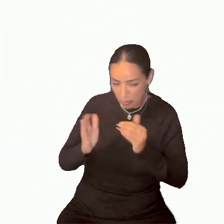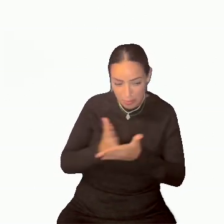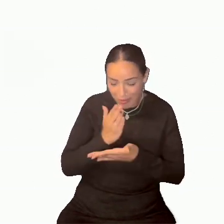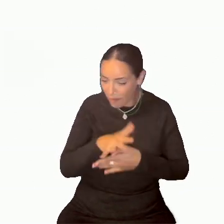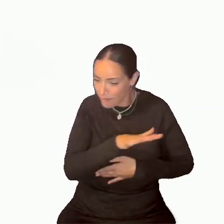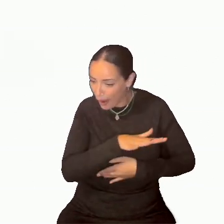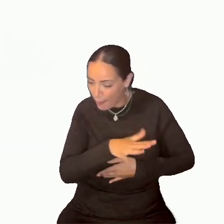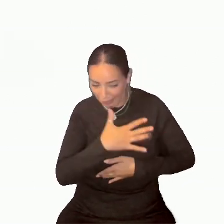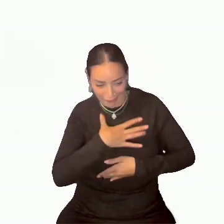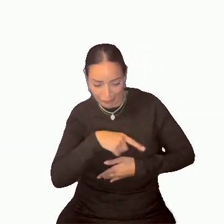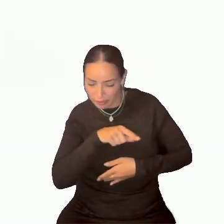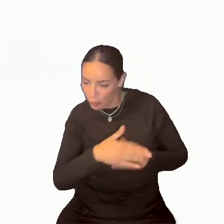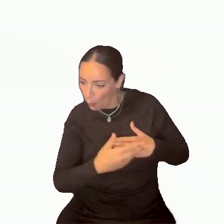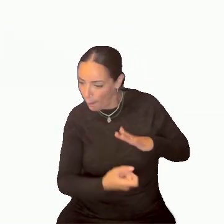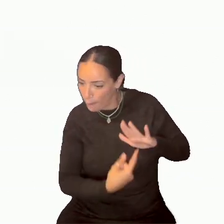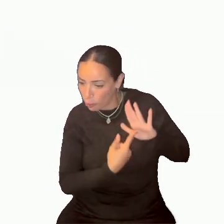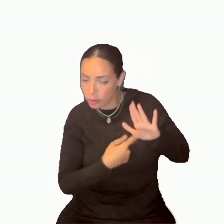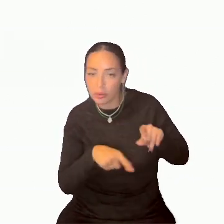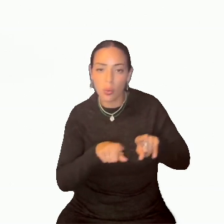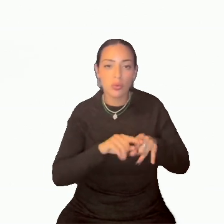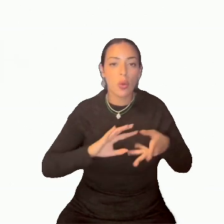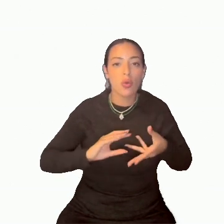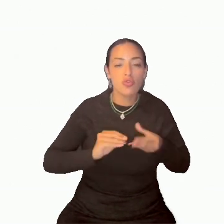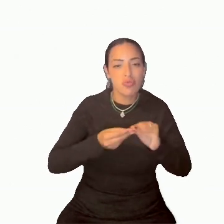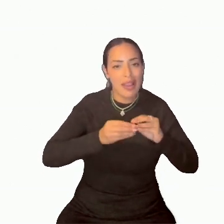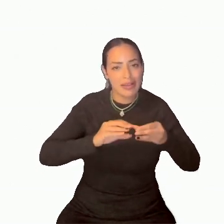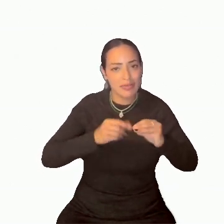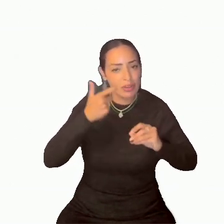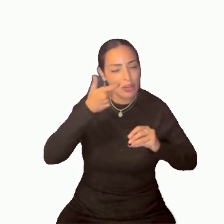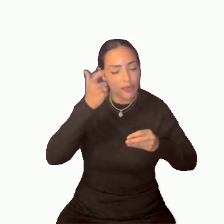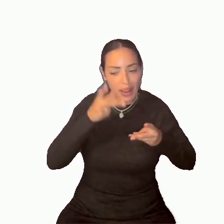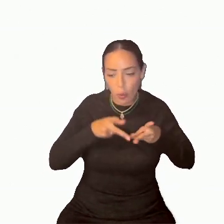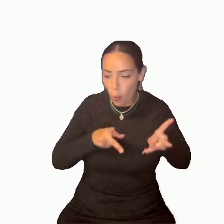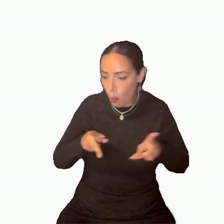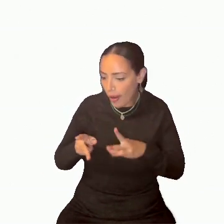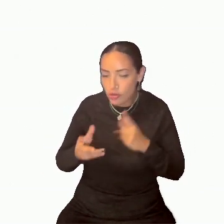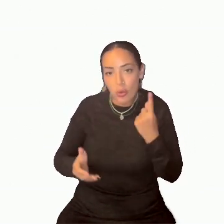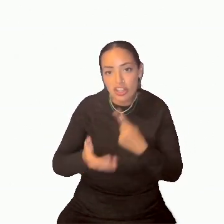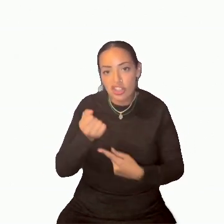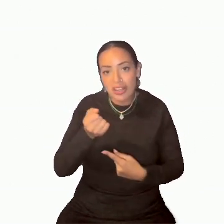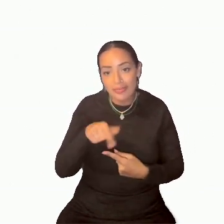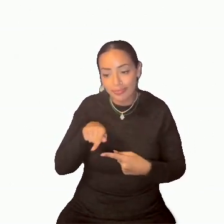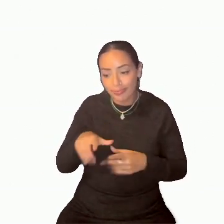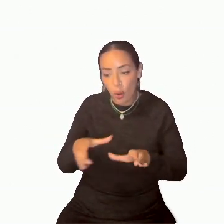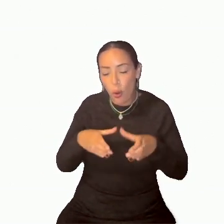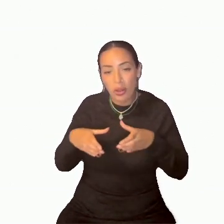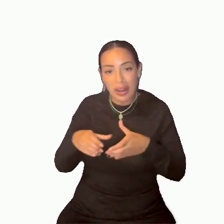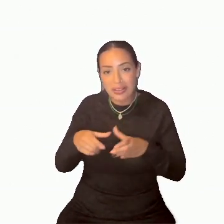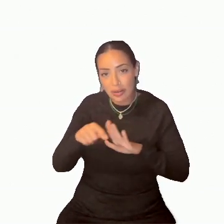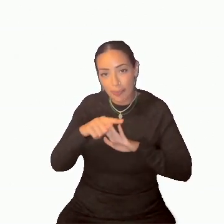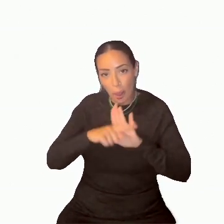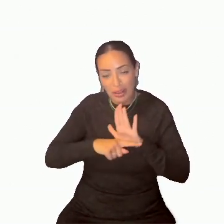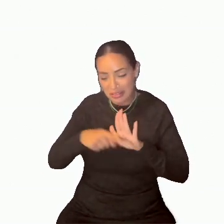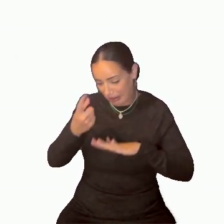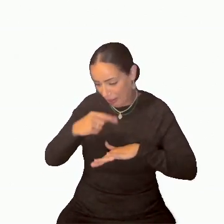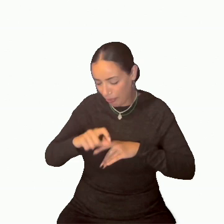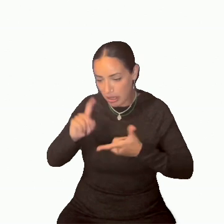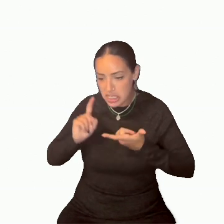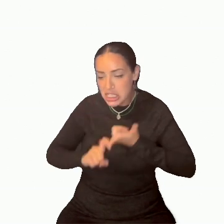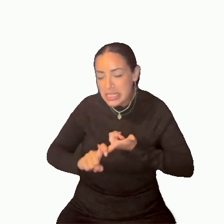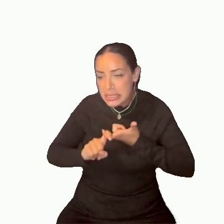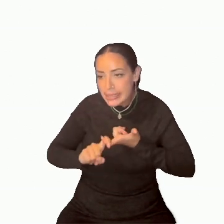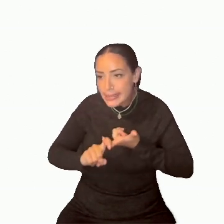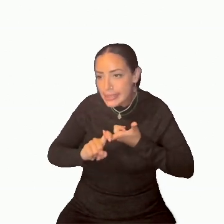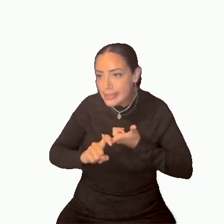take precedence, and the creativity to find ways to do this even when organisational policies are fixed and